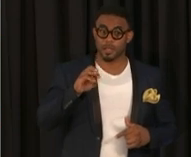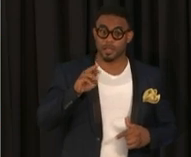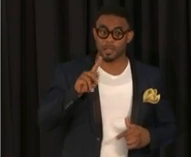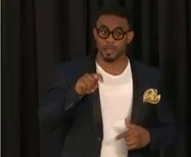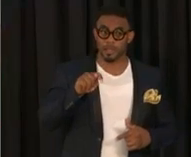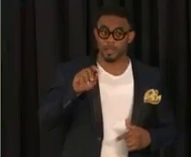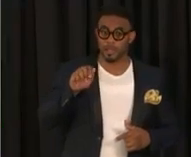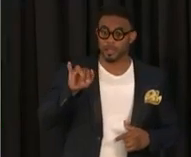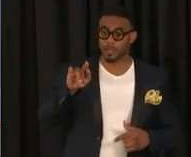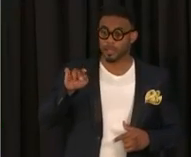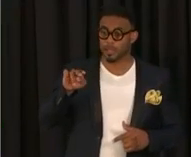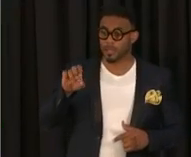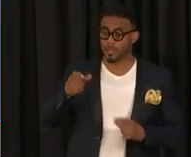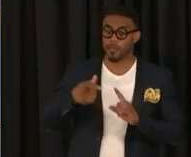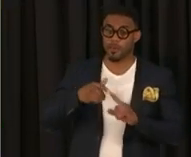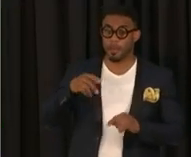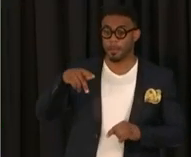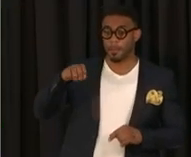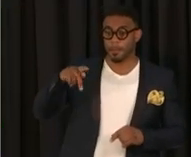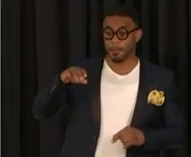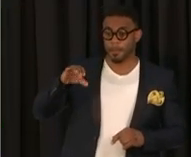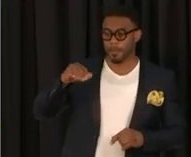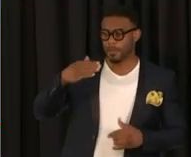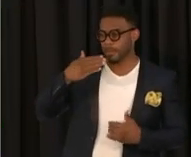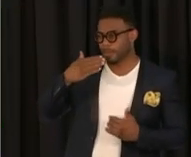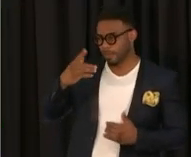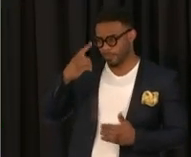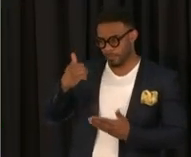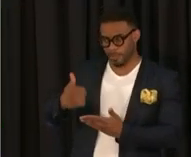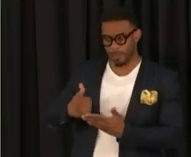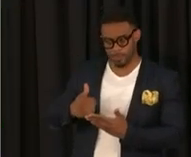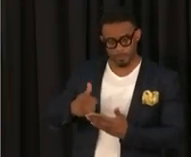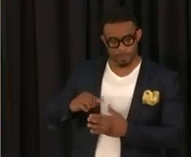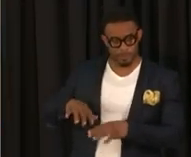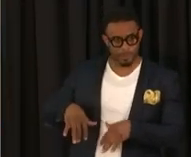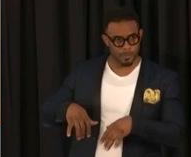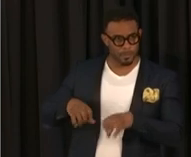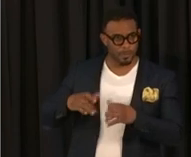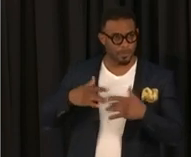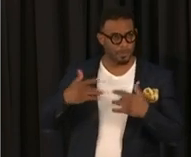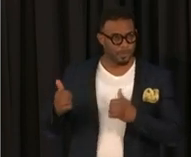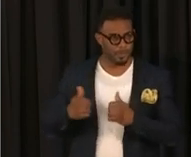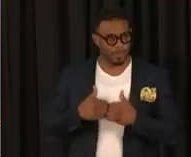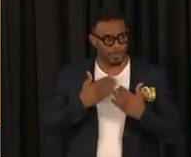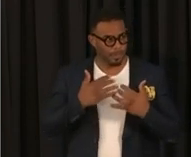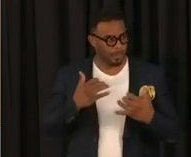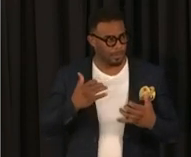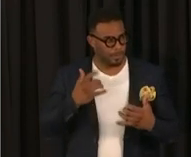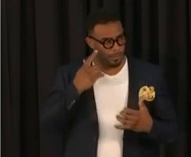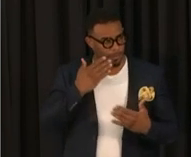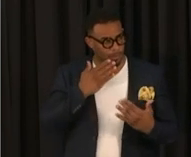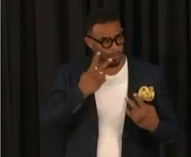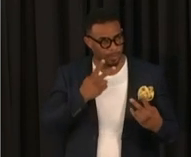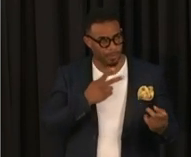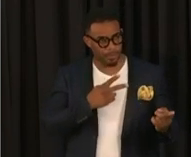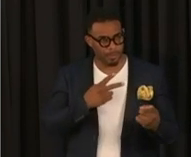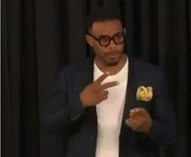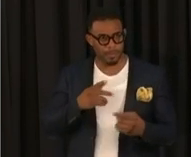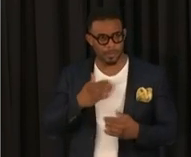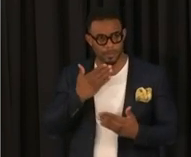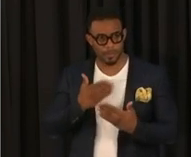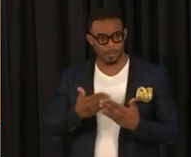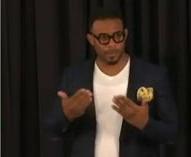Akins from Pepco and thank him for helping pull this event together. Thank you so much, Lamont. It's good to see you in